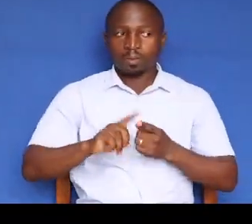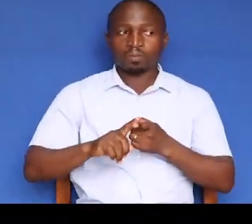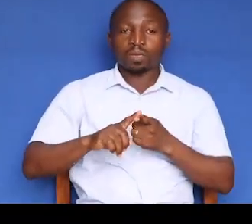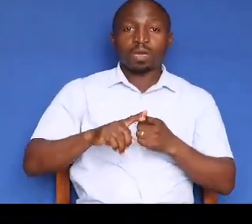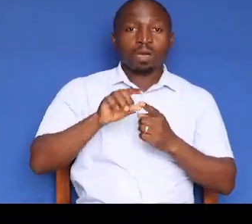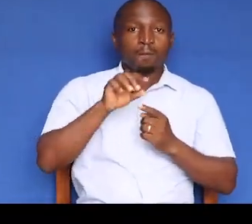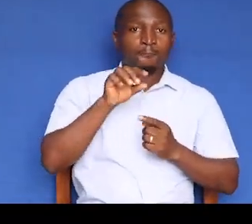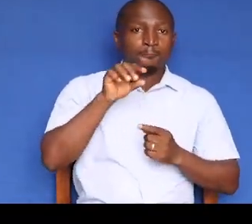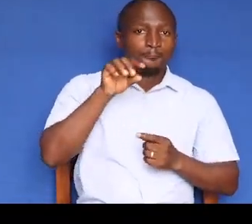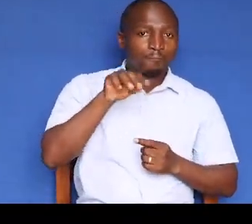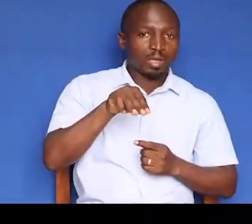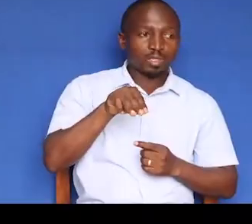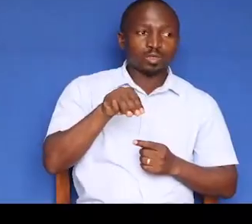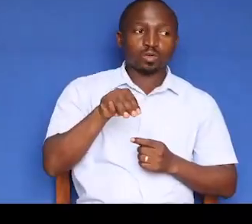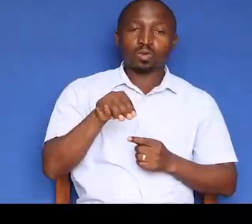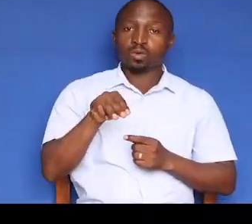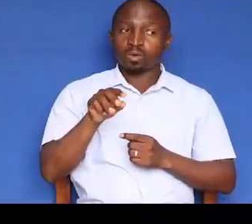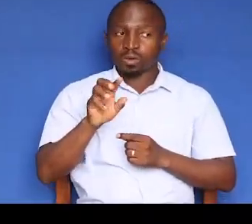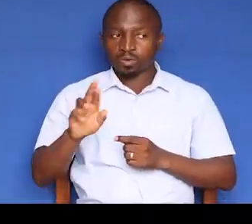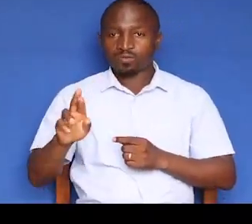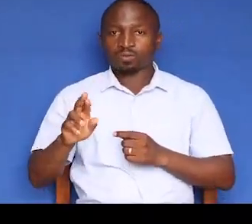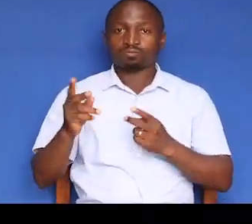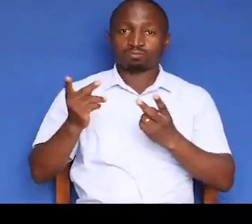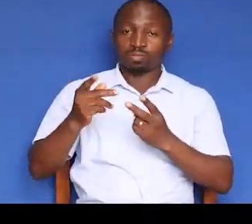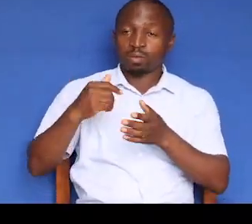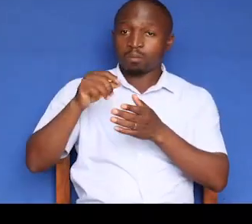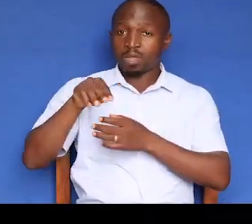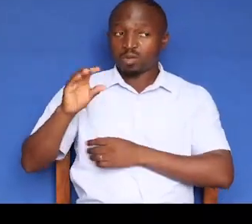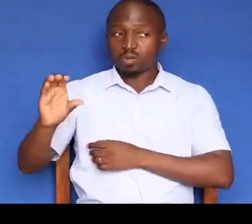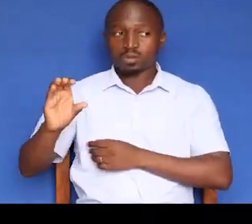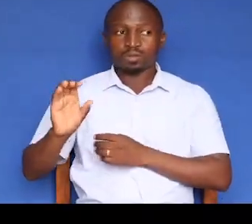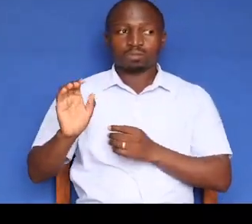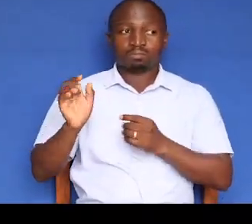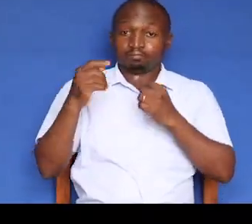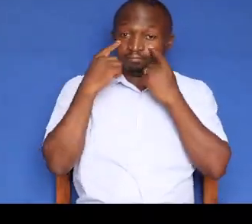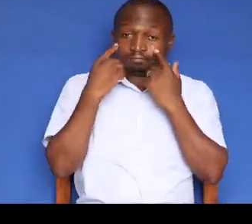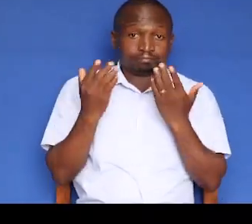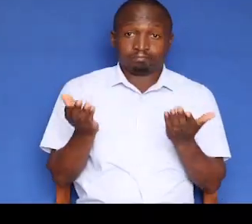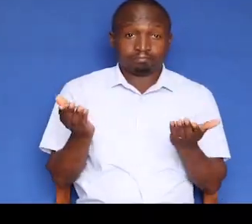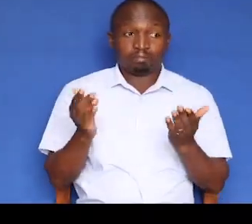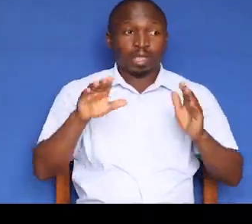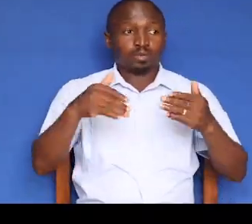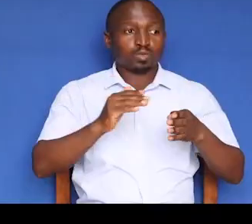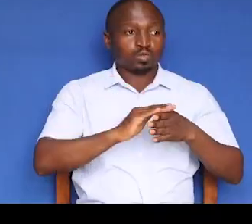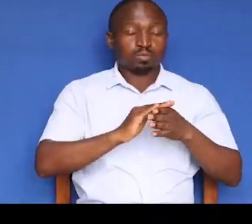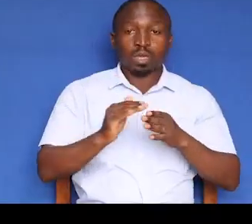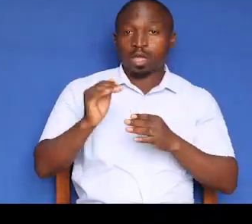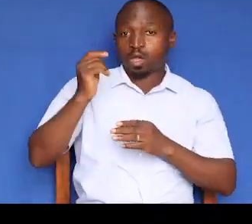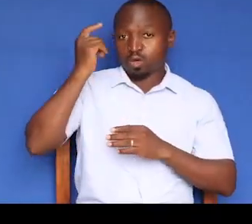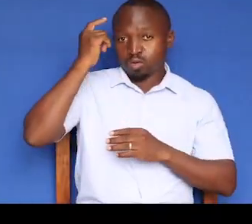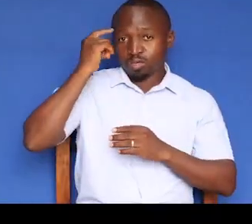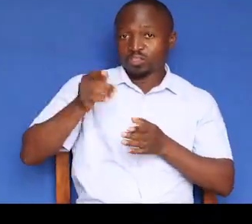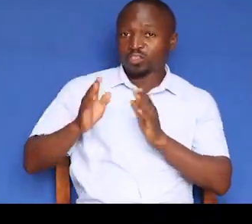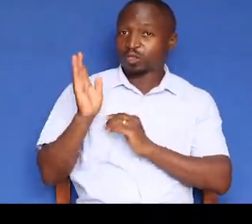revenue is not seen according to our solution. So we can't use this concept